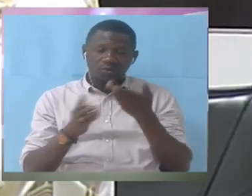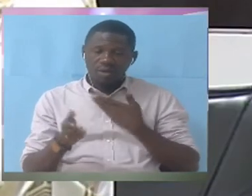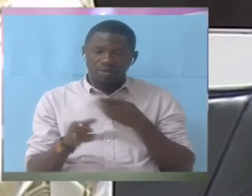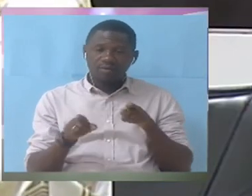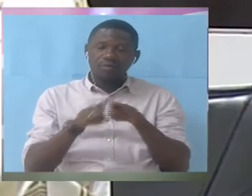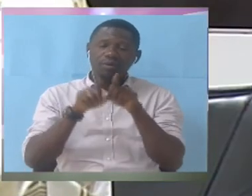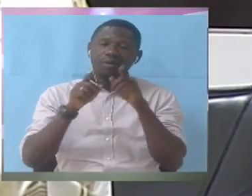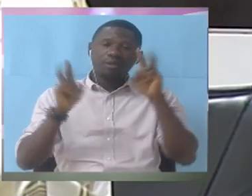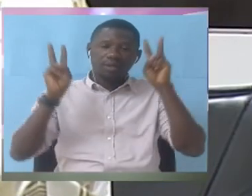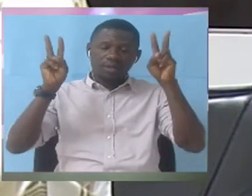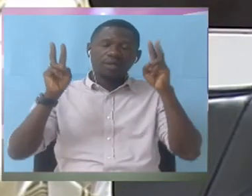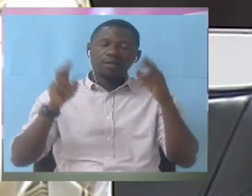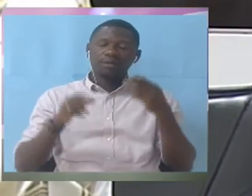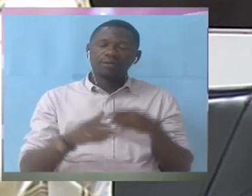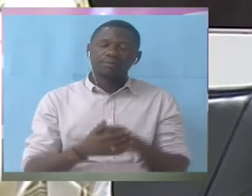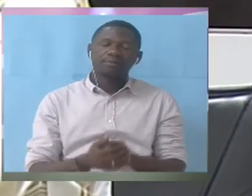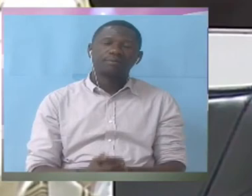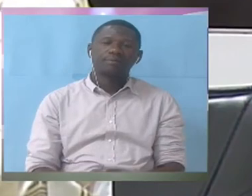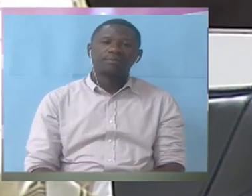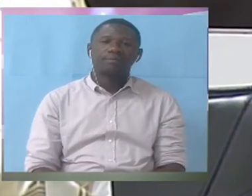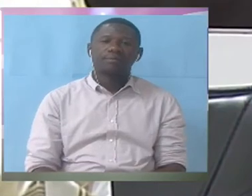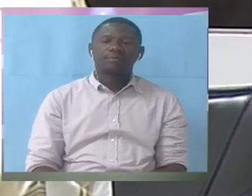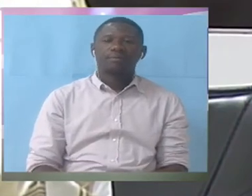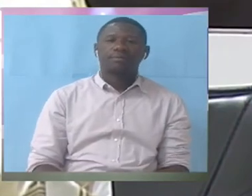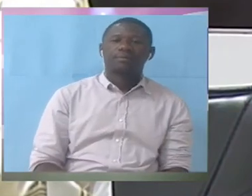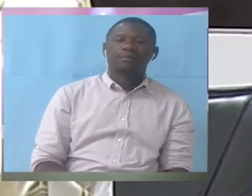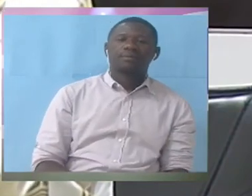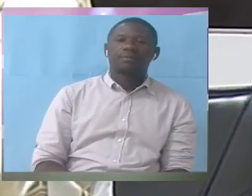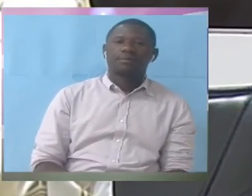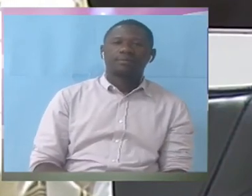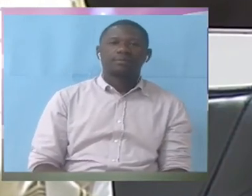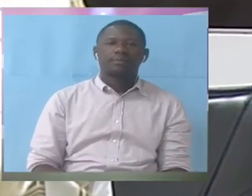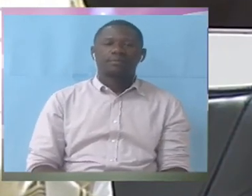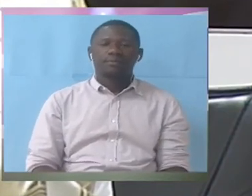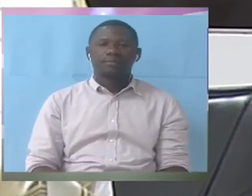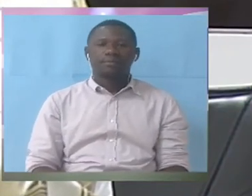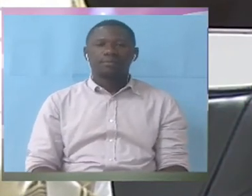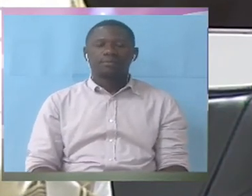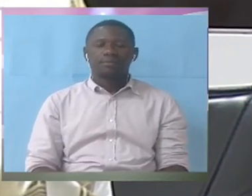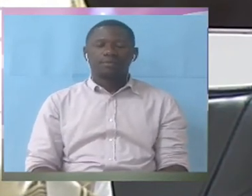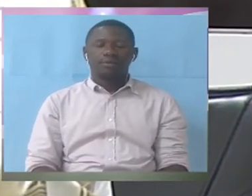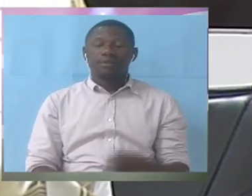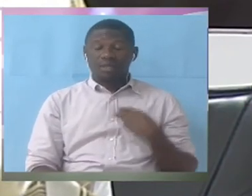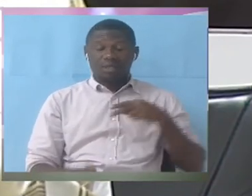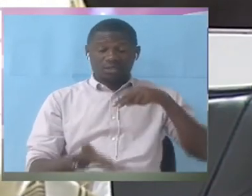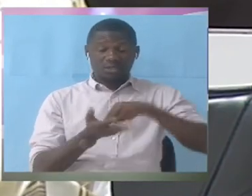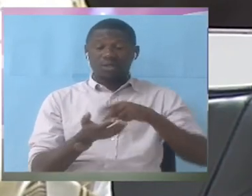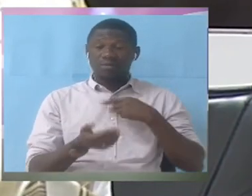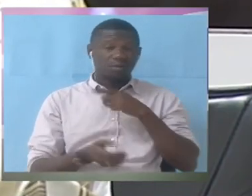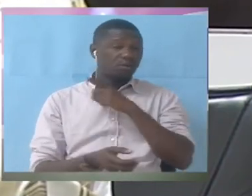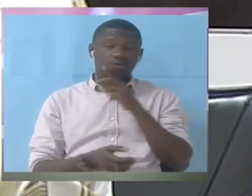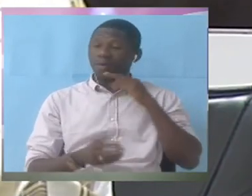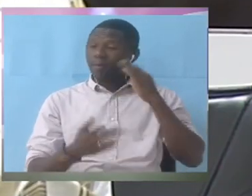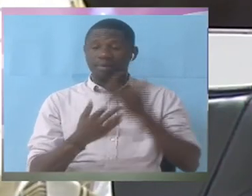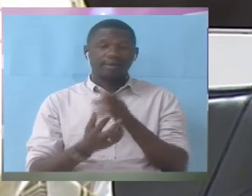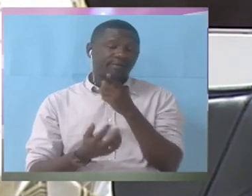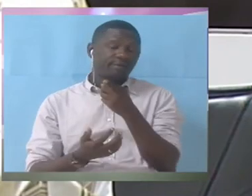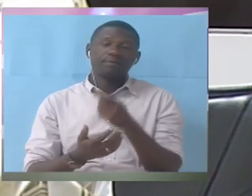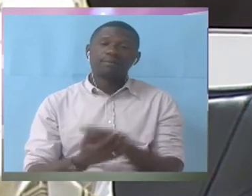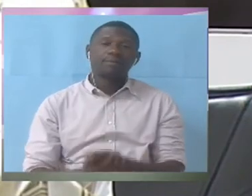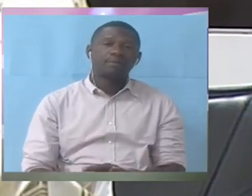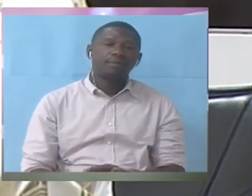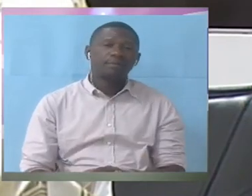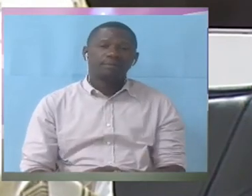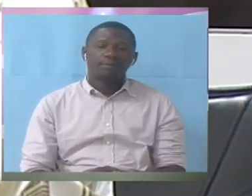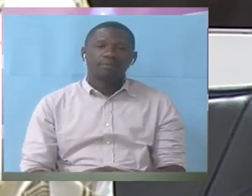told him waxtan bim def ak yow ci mbir mom. Straight away that I didn't believe him. Ci taxaway la ko ne man goma lolu. And